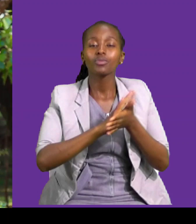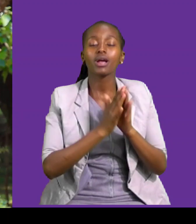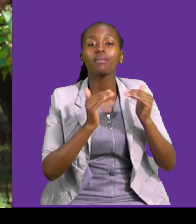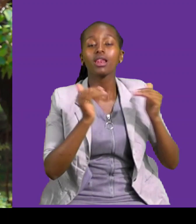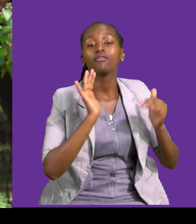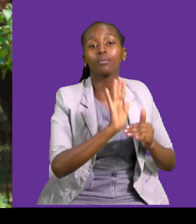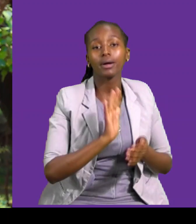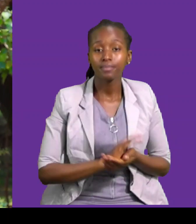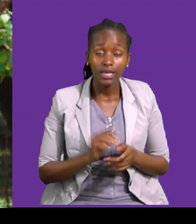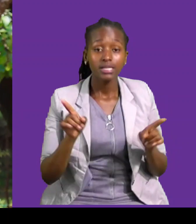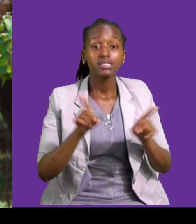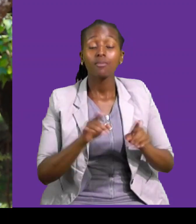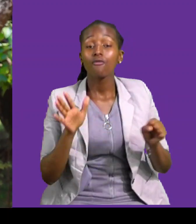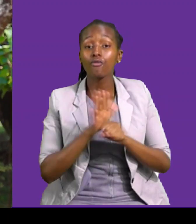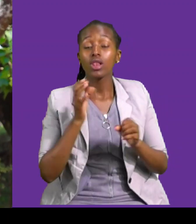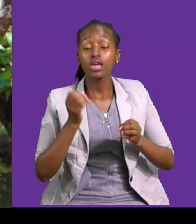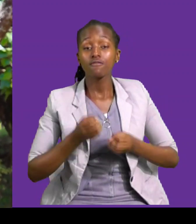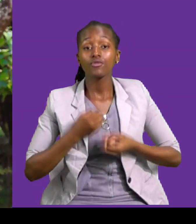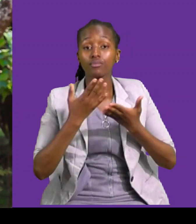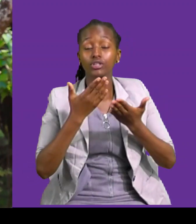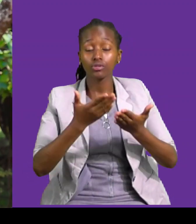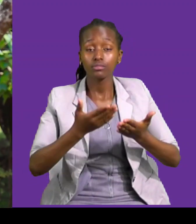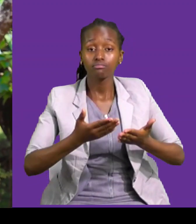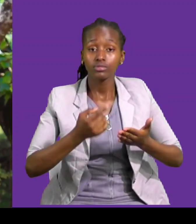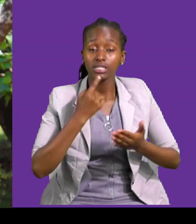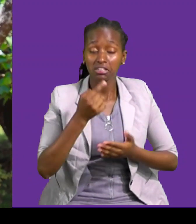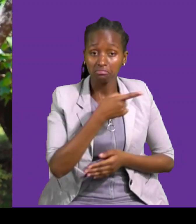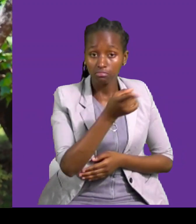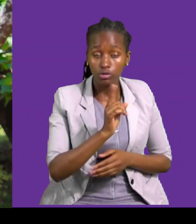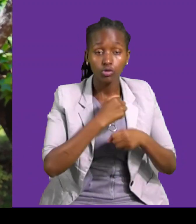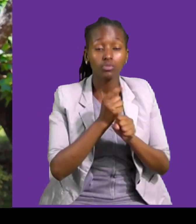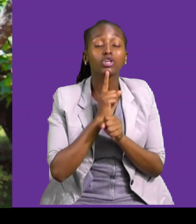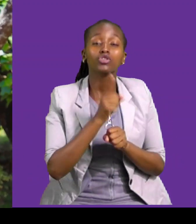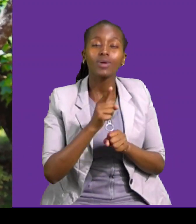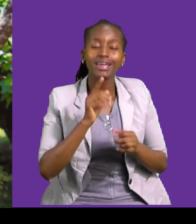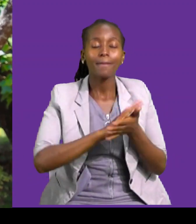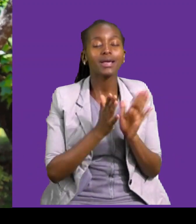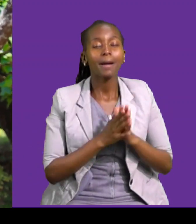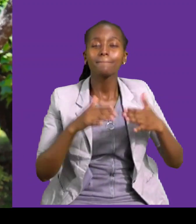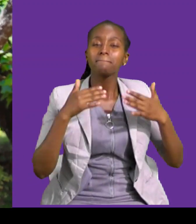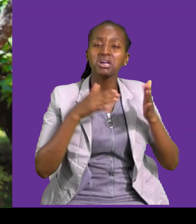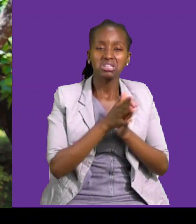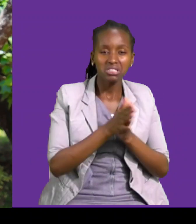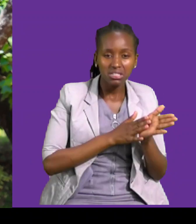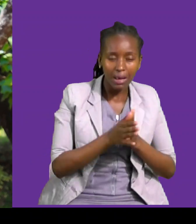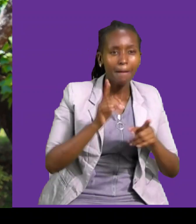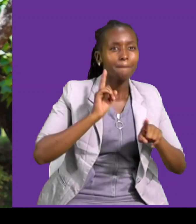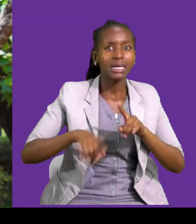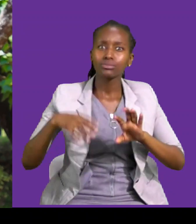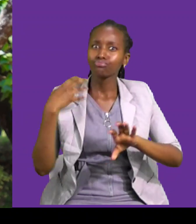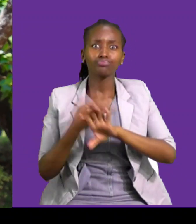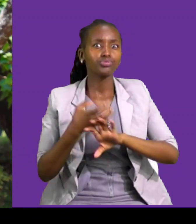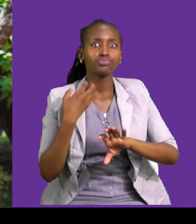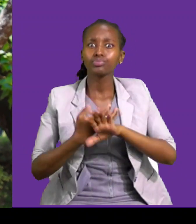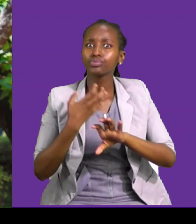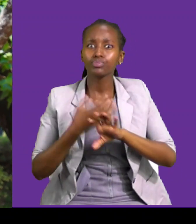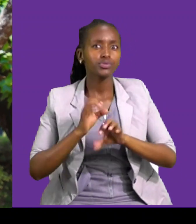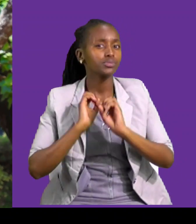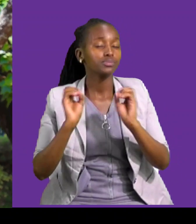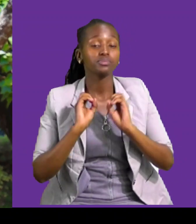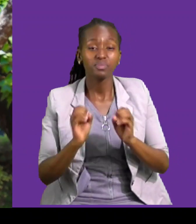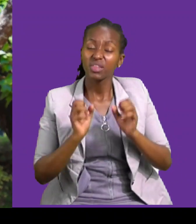make the talks difficult enough to make it interesting, but not difficult too much to make people who are just coming into the